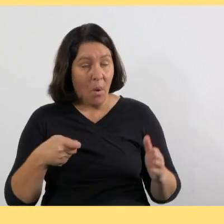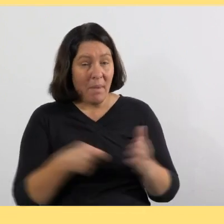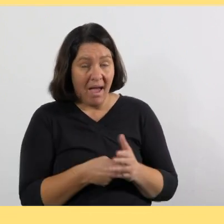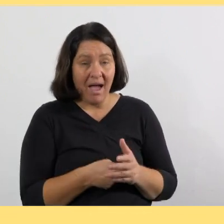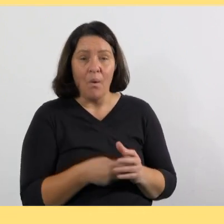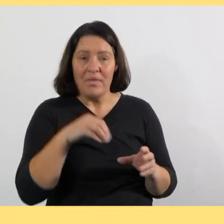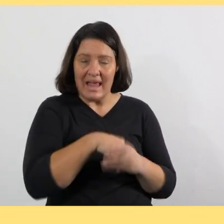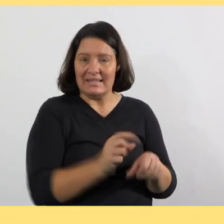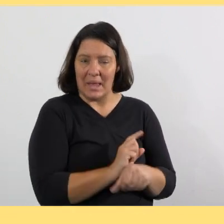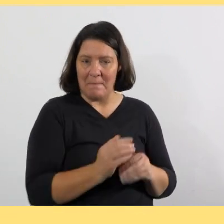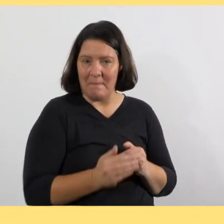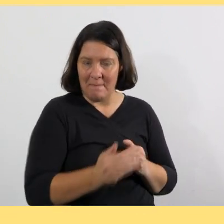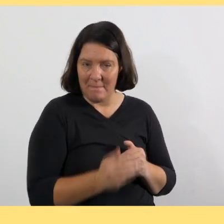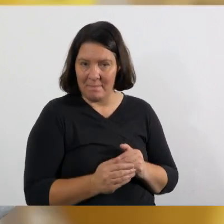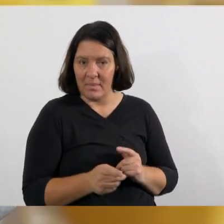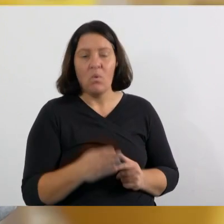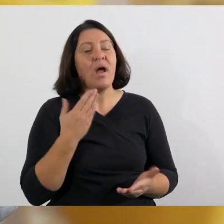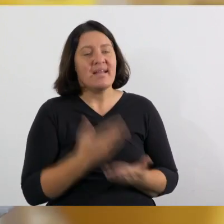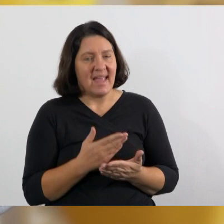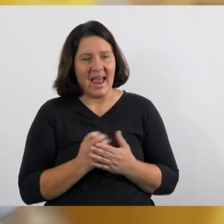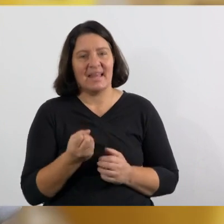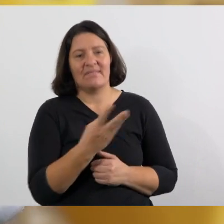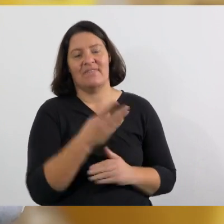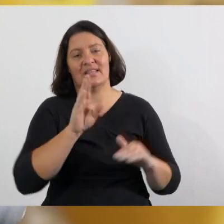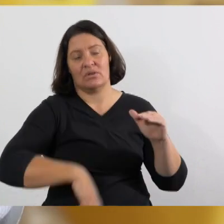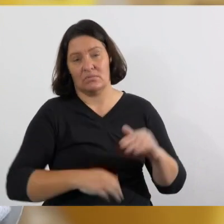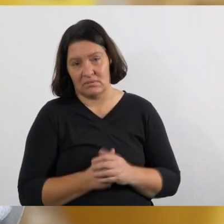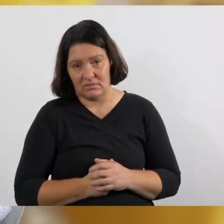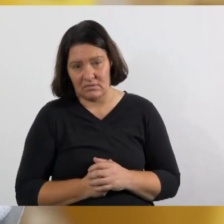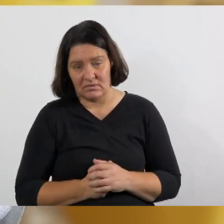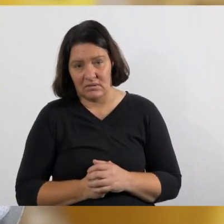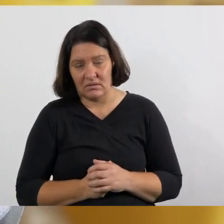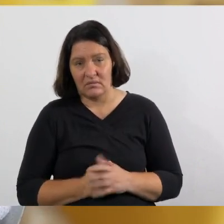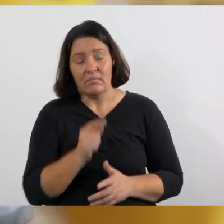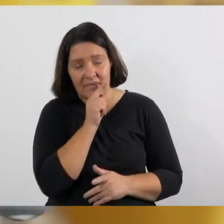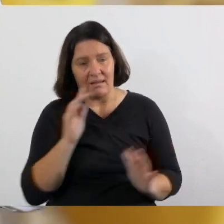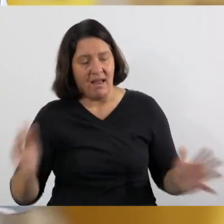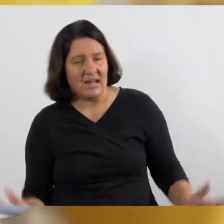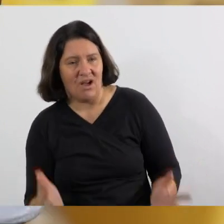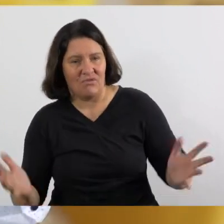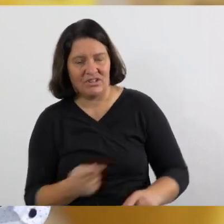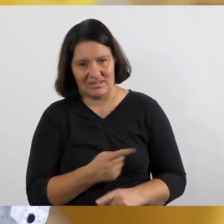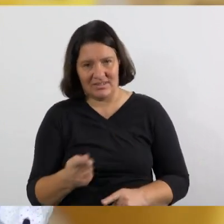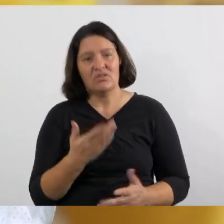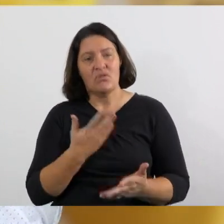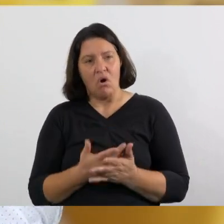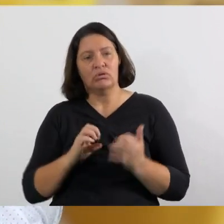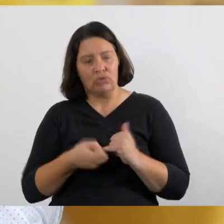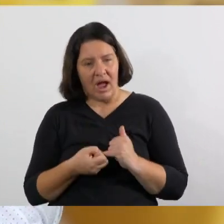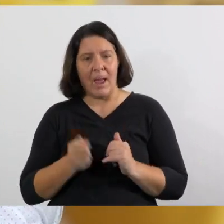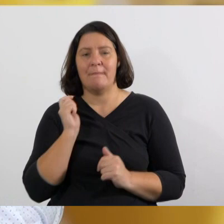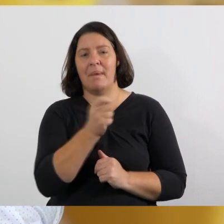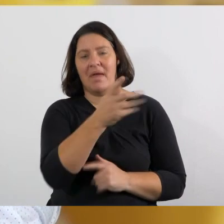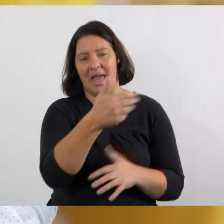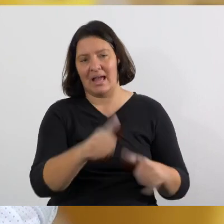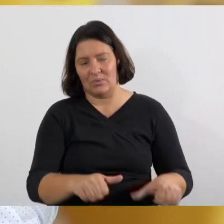pay within this particular period, we will give you discount. That will encourage them then to try and